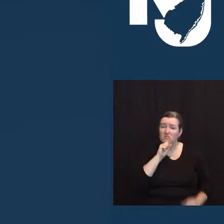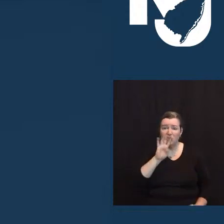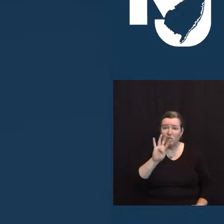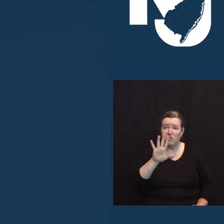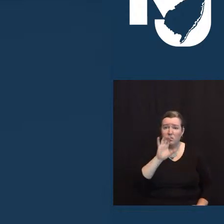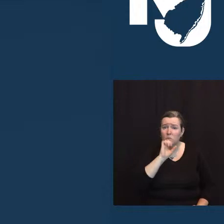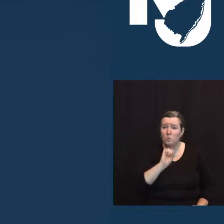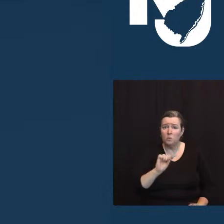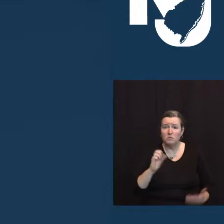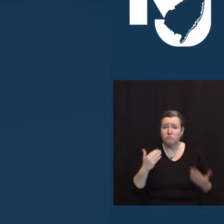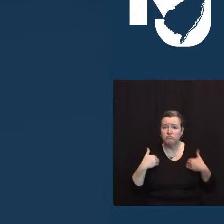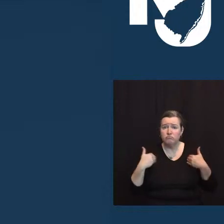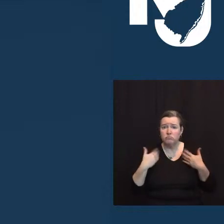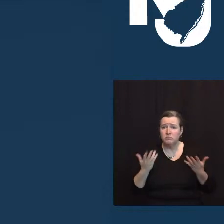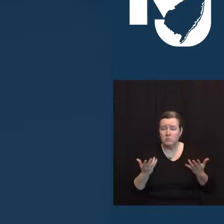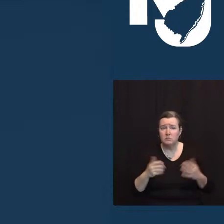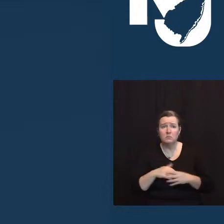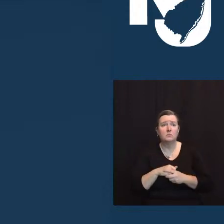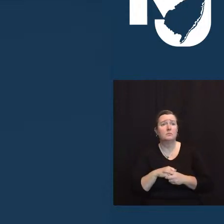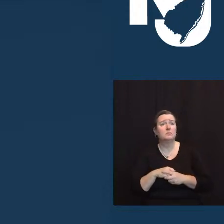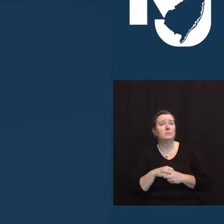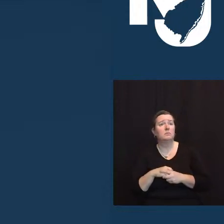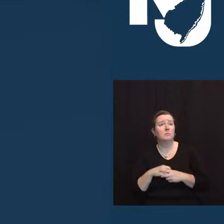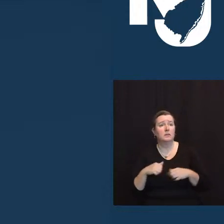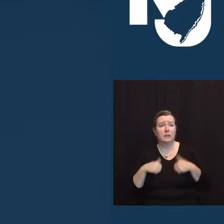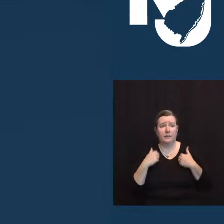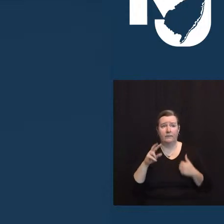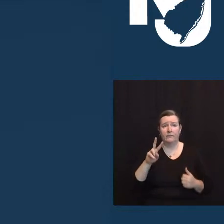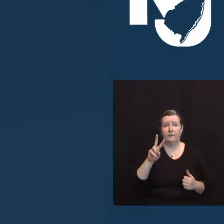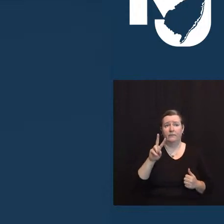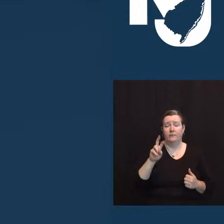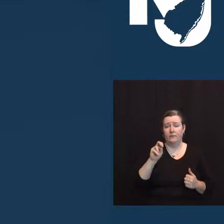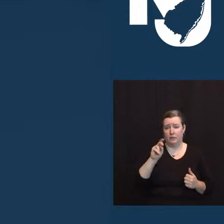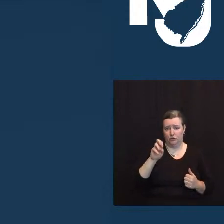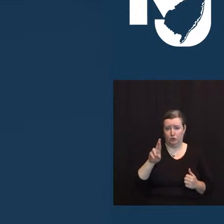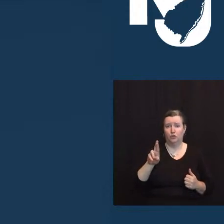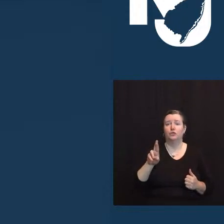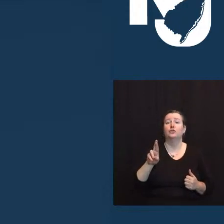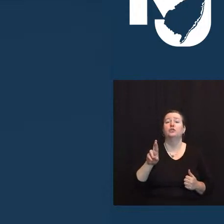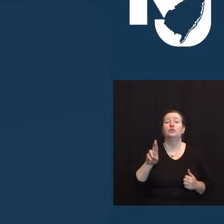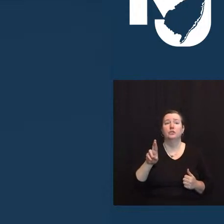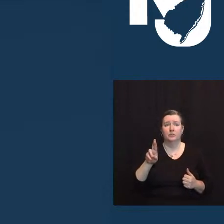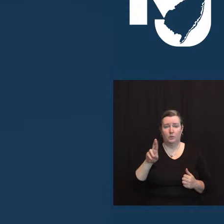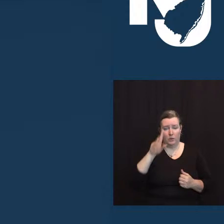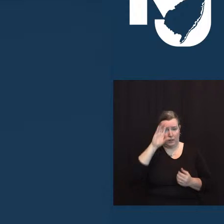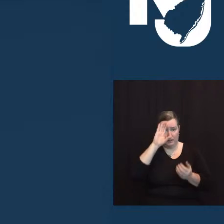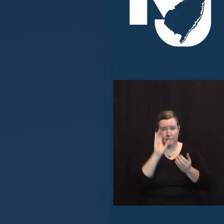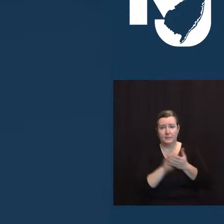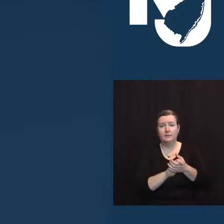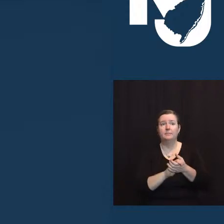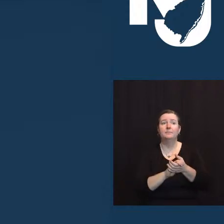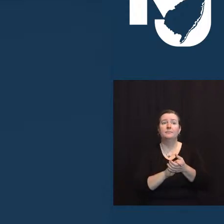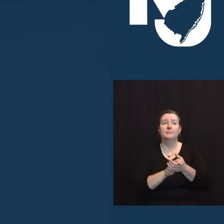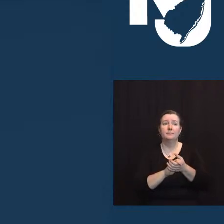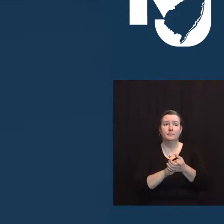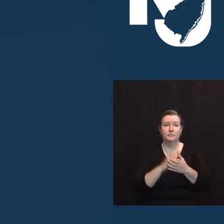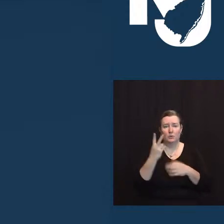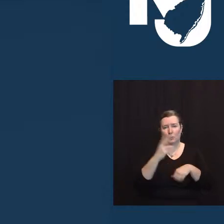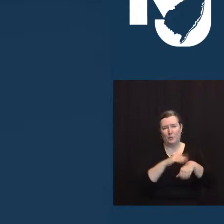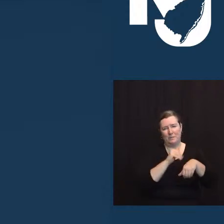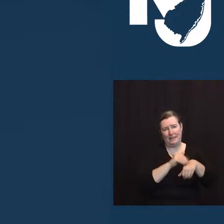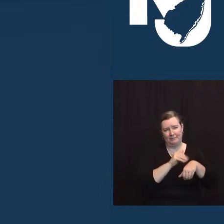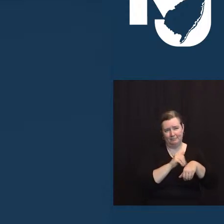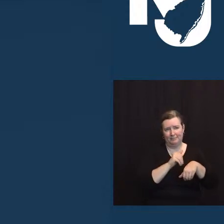old, and she lived in Ventnor with her husband Scott and their 2 beloved pets, Leroy, an English bulldog,